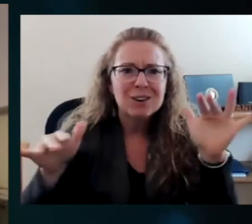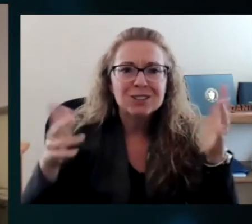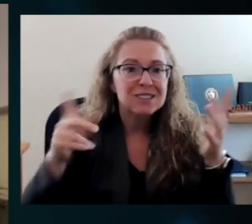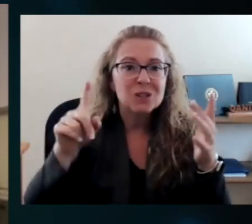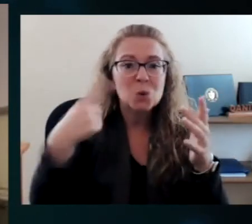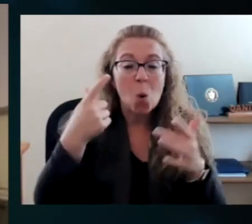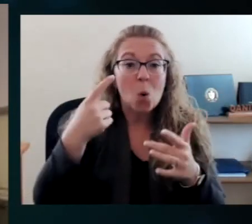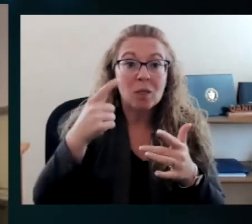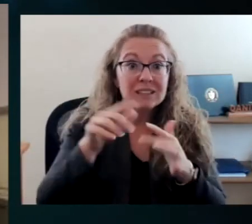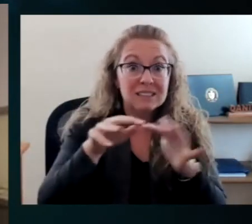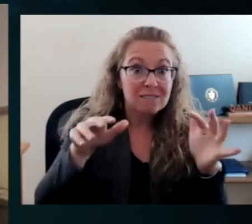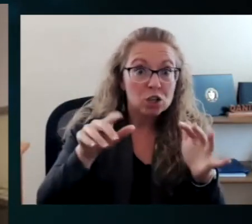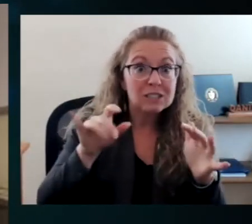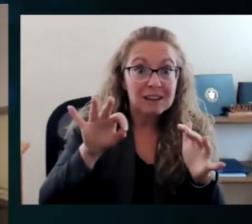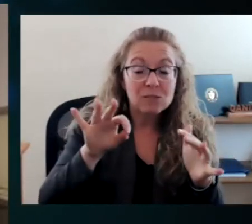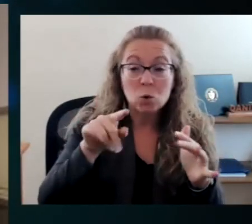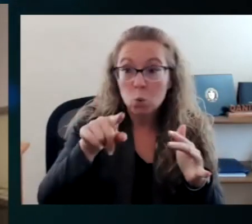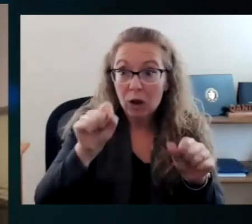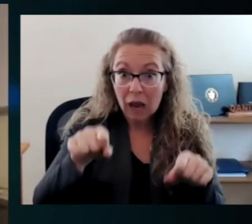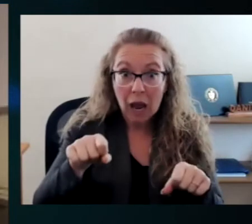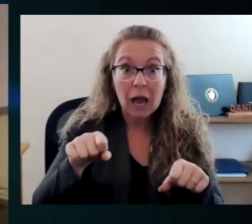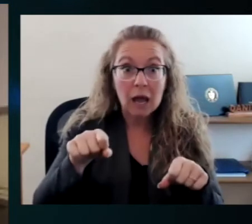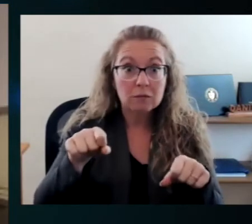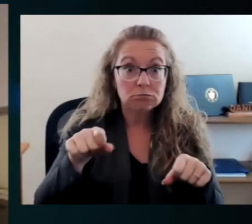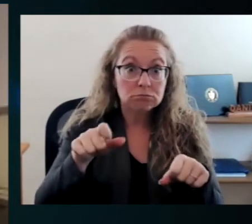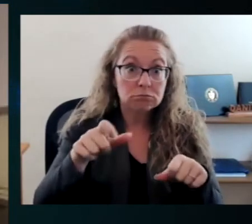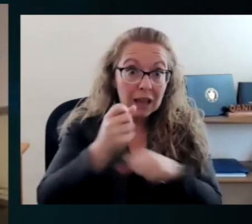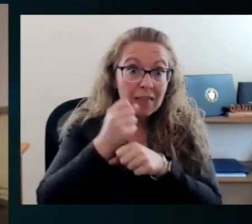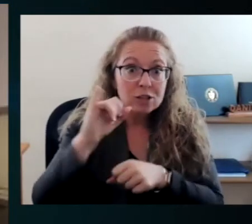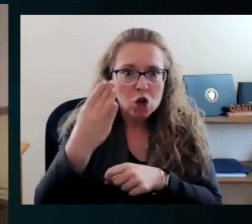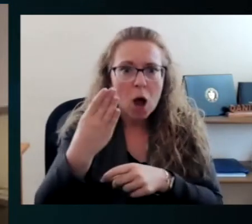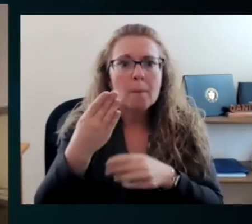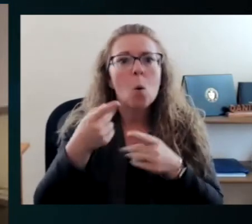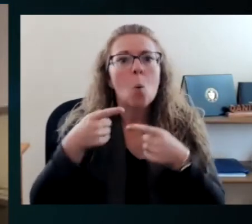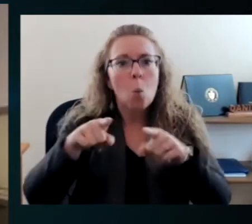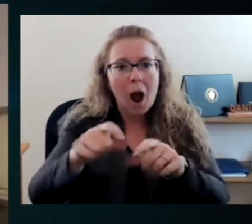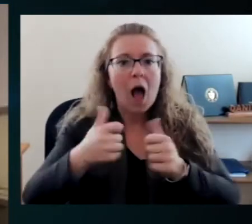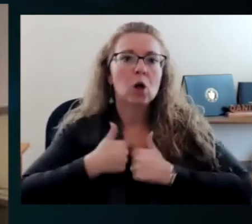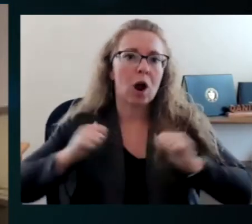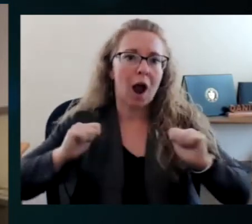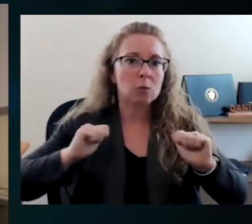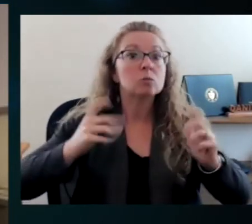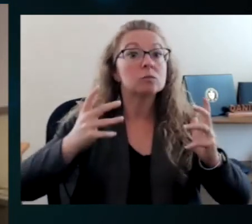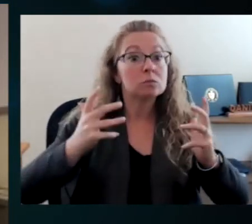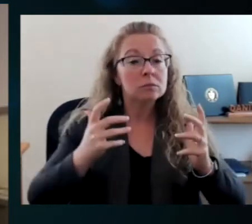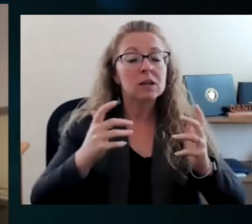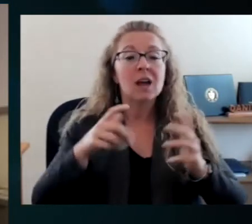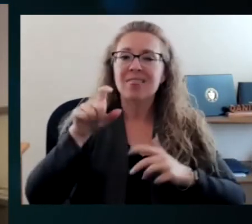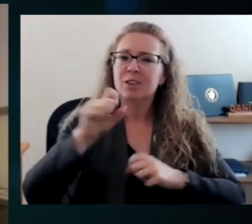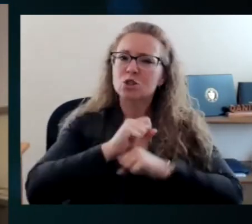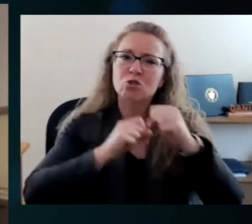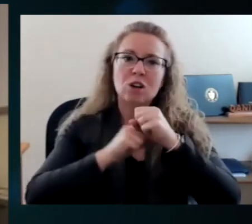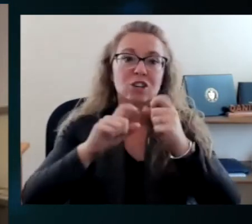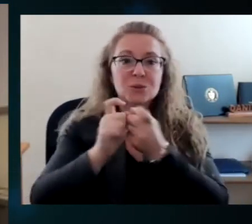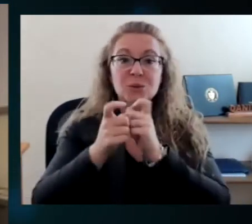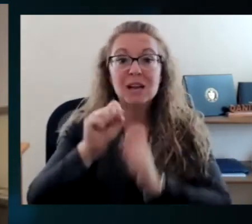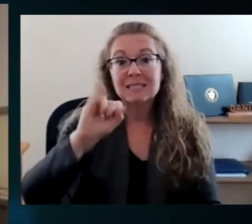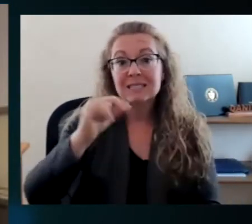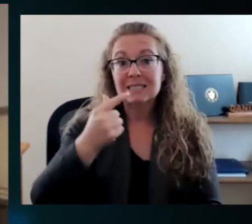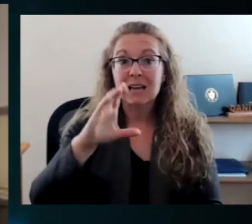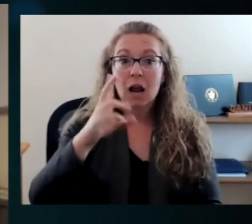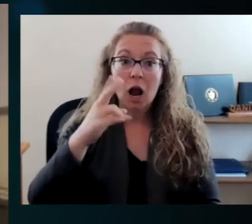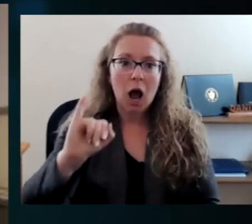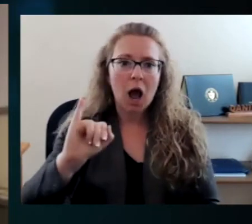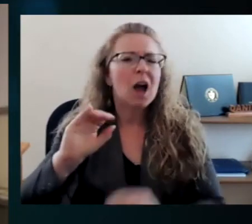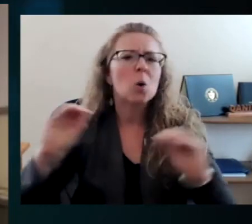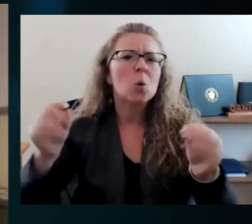while you are fully out, all right? We need to make these structural changes. And SIGCHI doesn't have control over